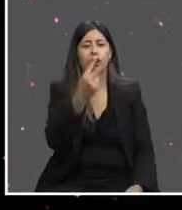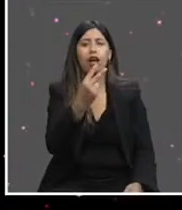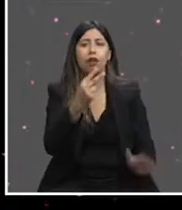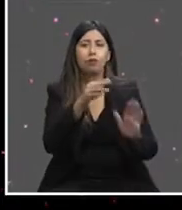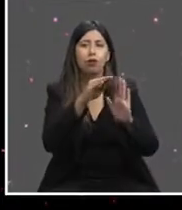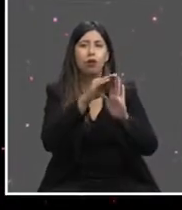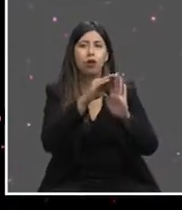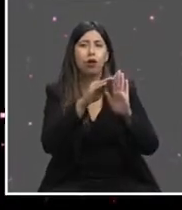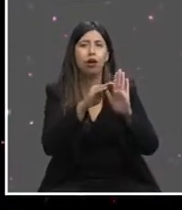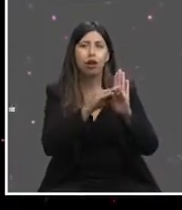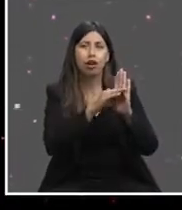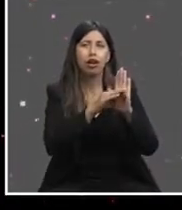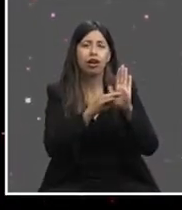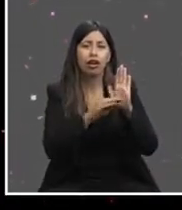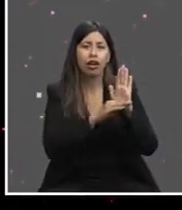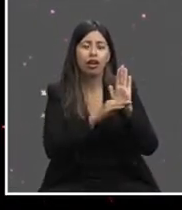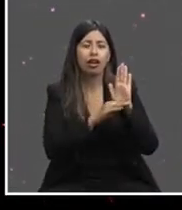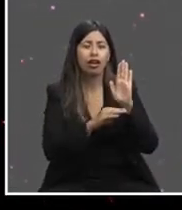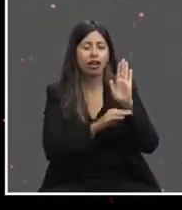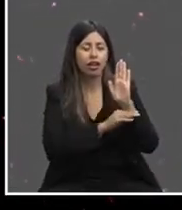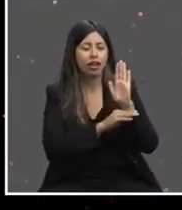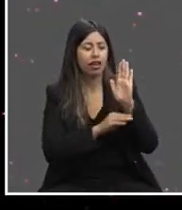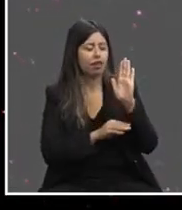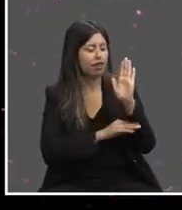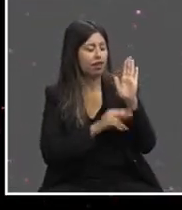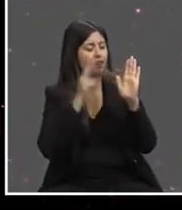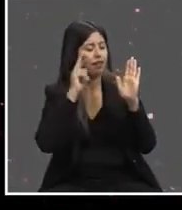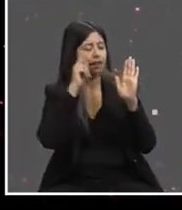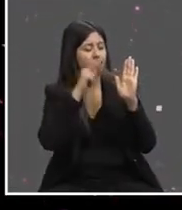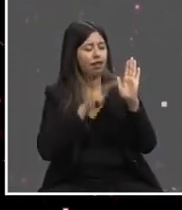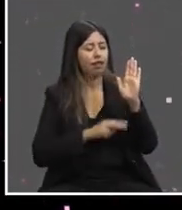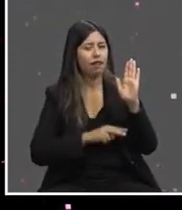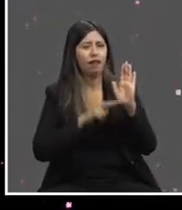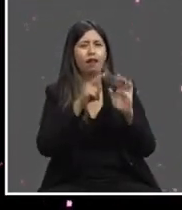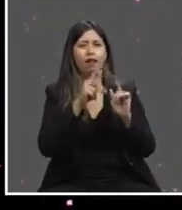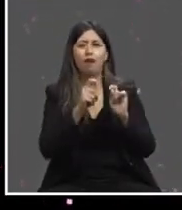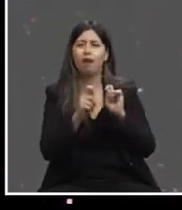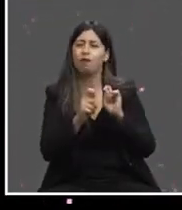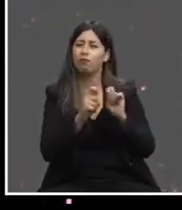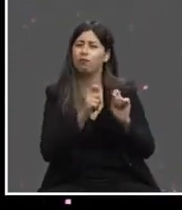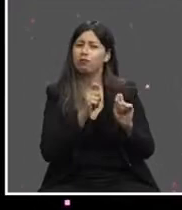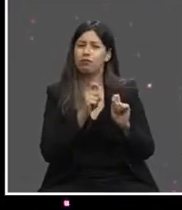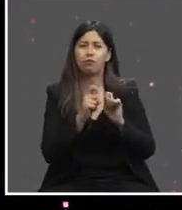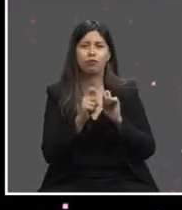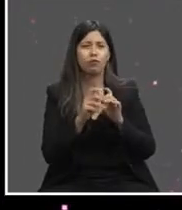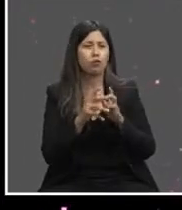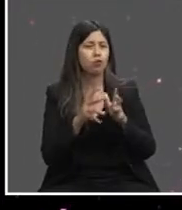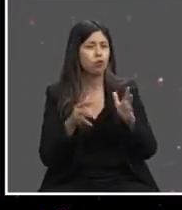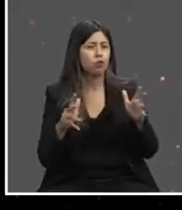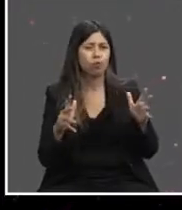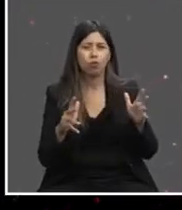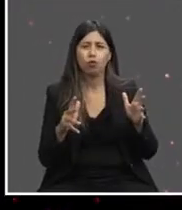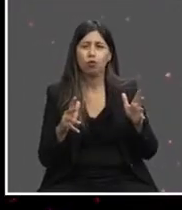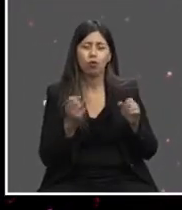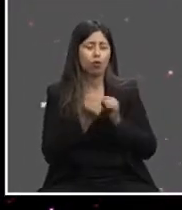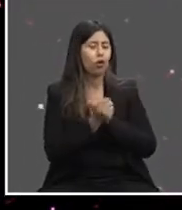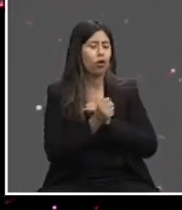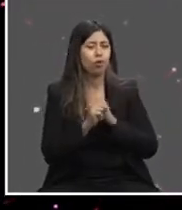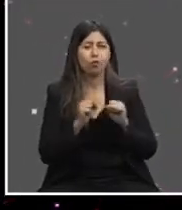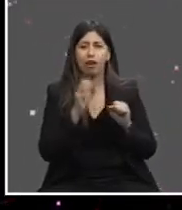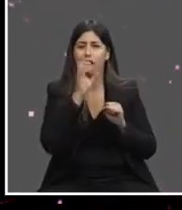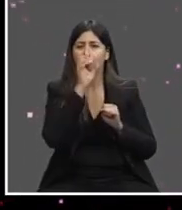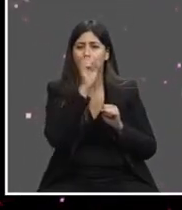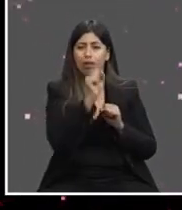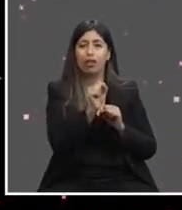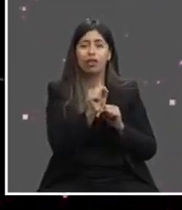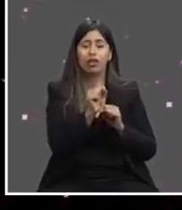an unsustainable level of risk. Thus, one way or another, this new period is unlikely to last more than a small